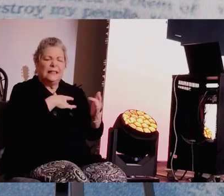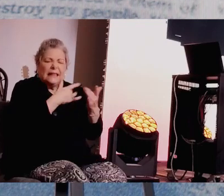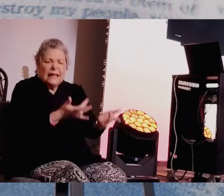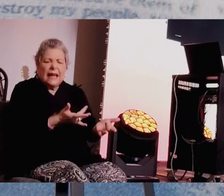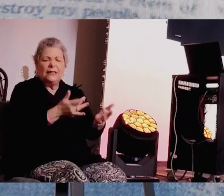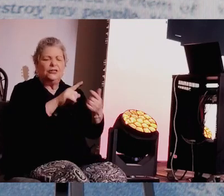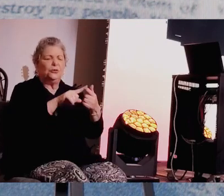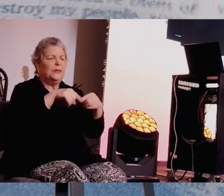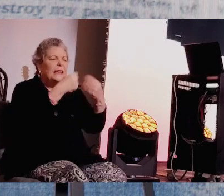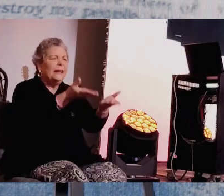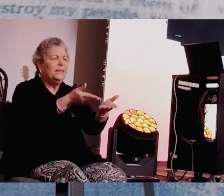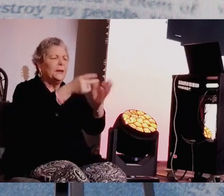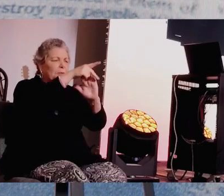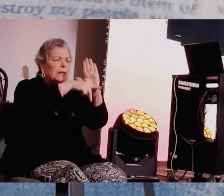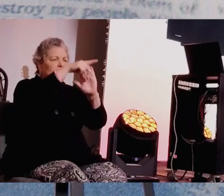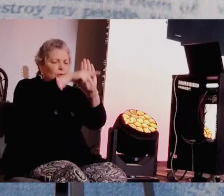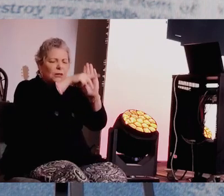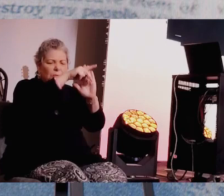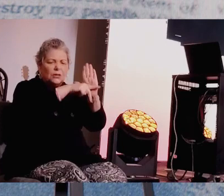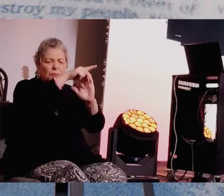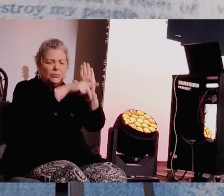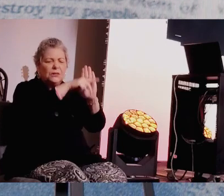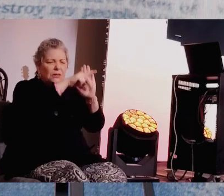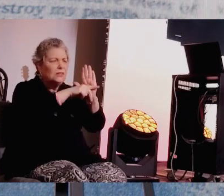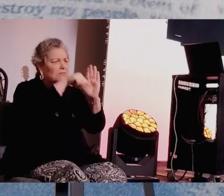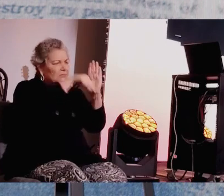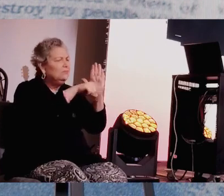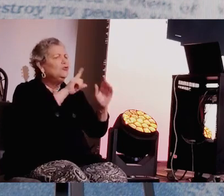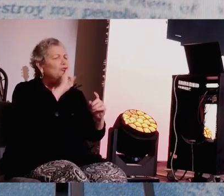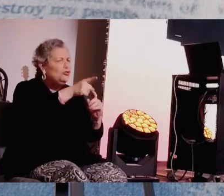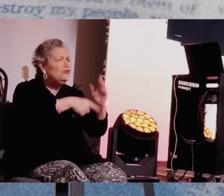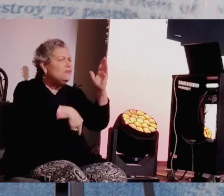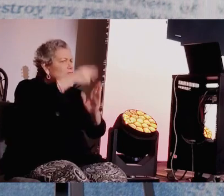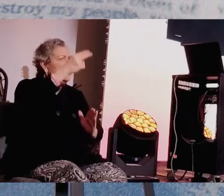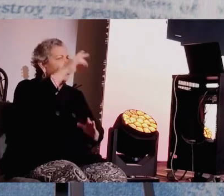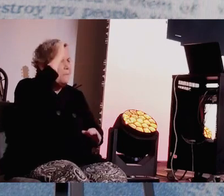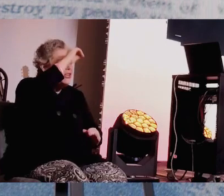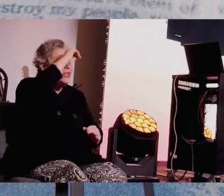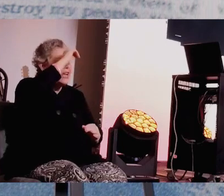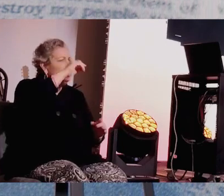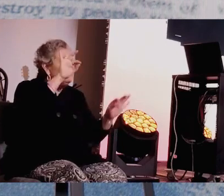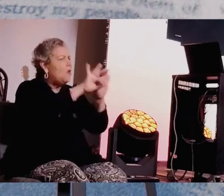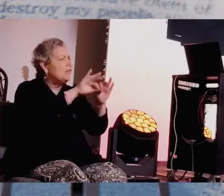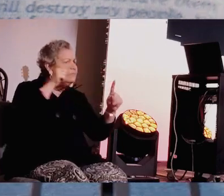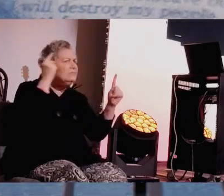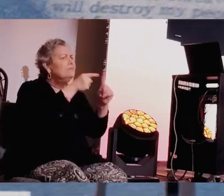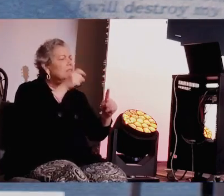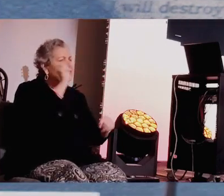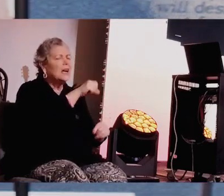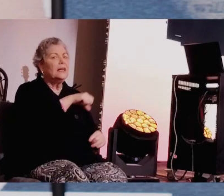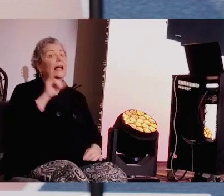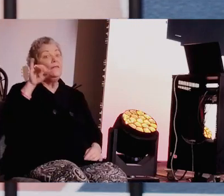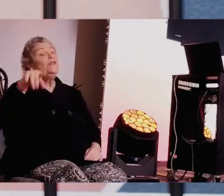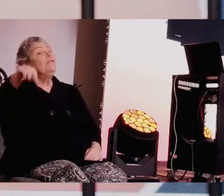down principles as incontrovertible truth, opinionated, assertive, and imperative. Can I tell you right now, if you